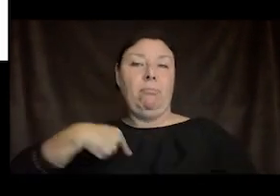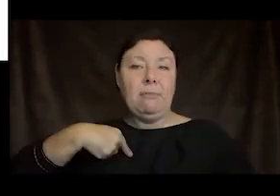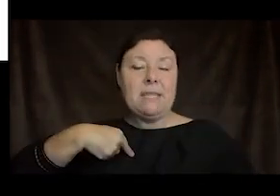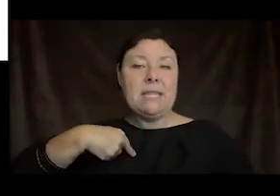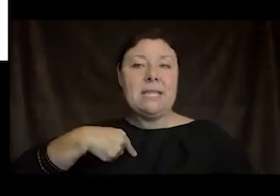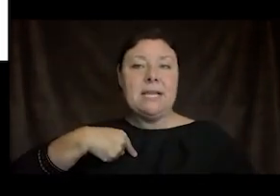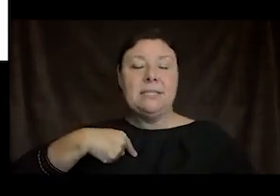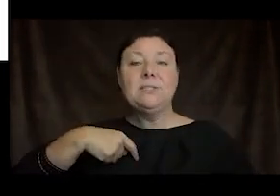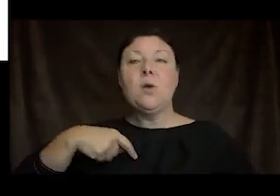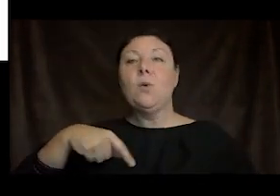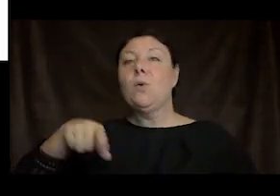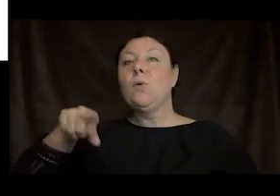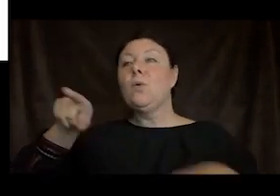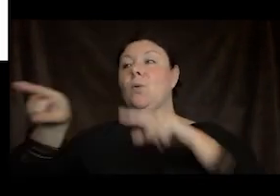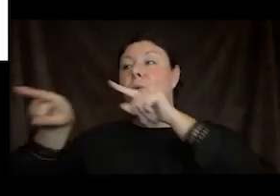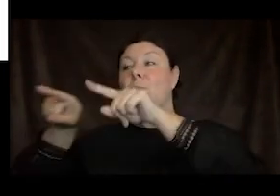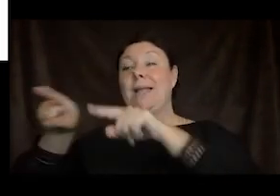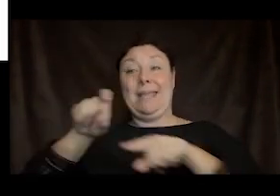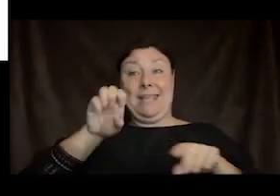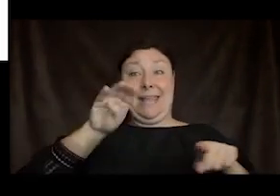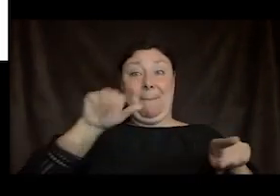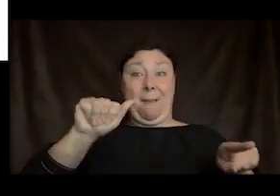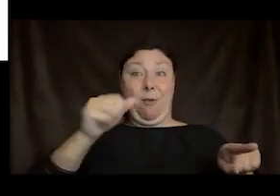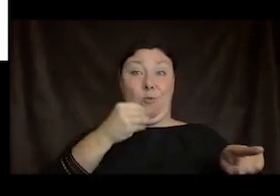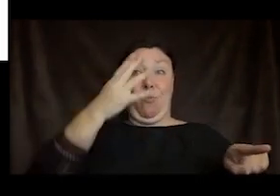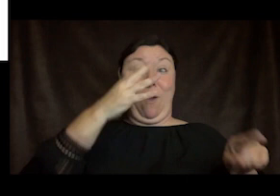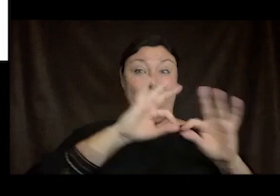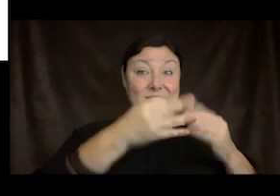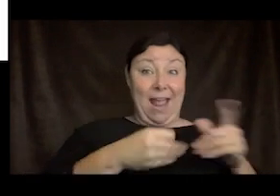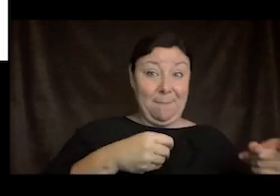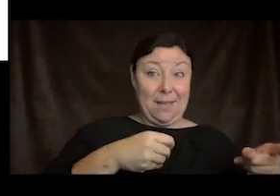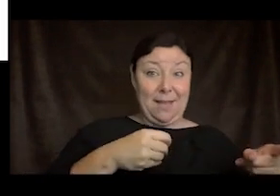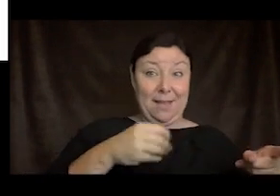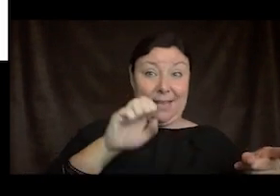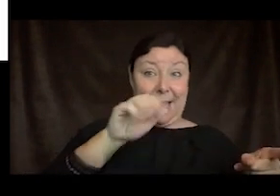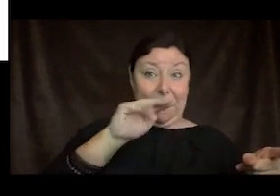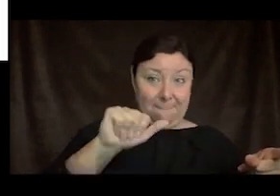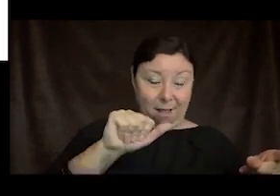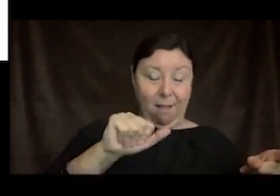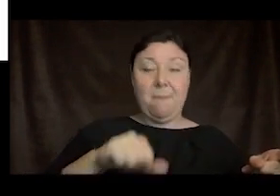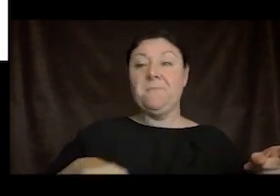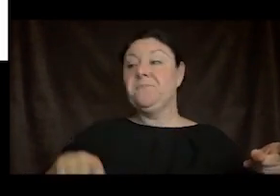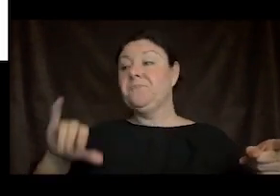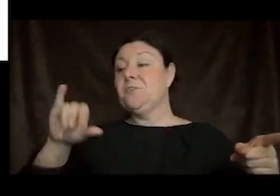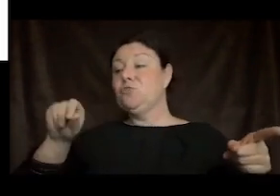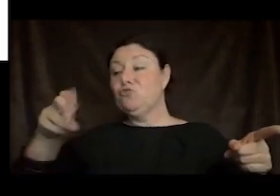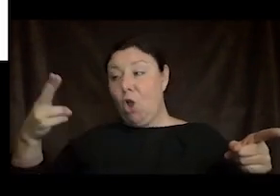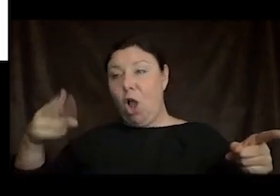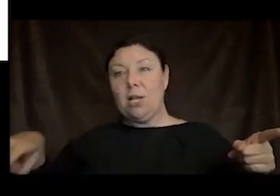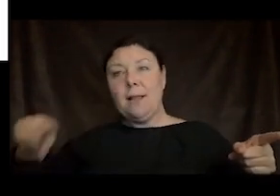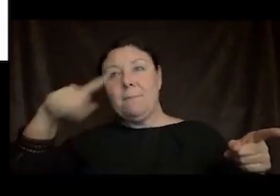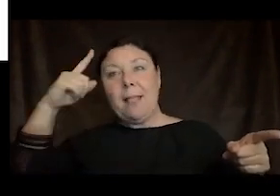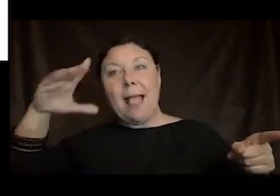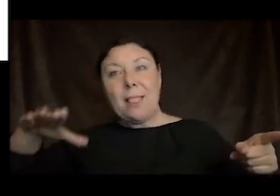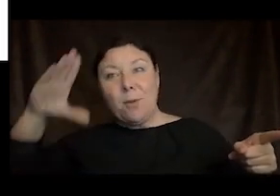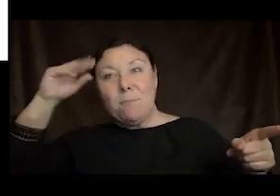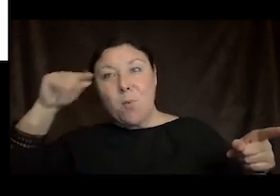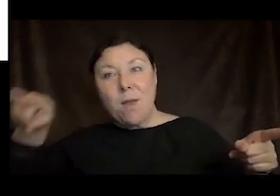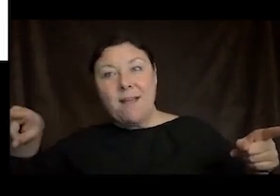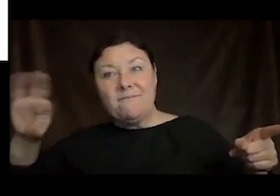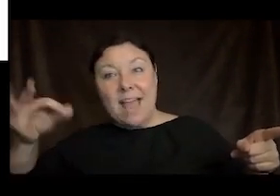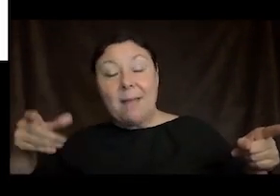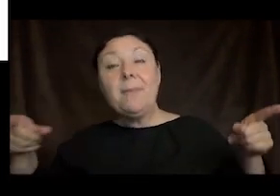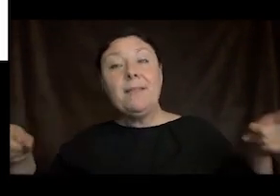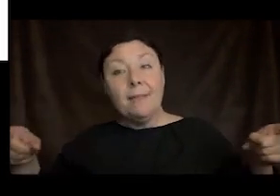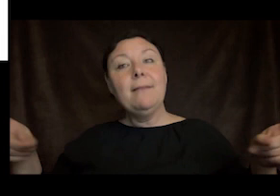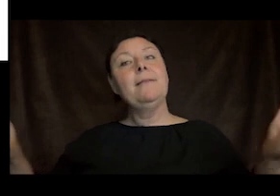Emma and Josh act in a way, when we get to like that action to take action part, they think back to